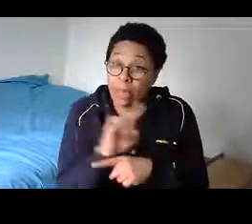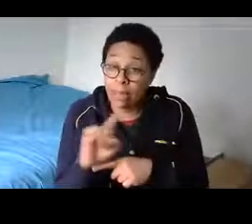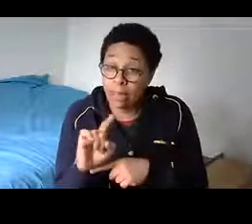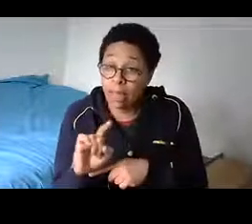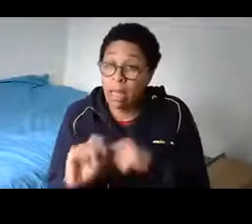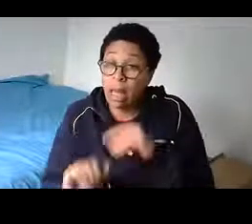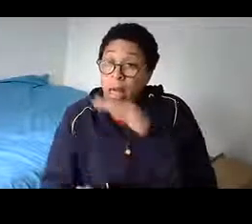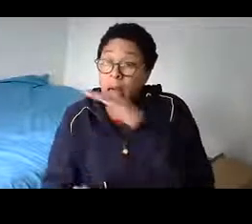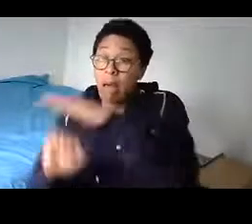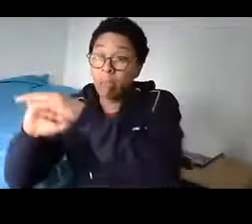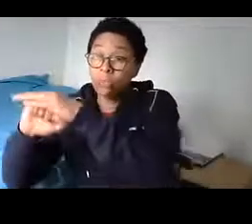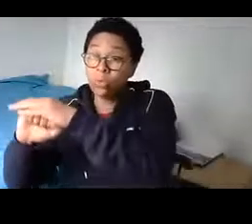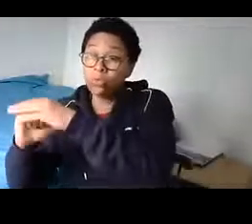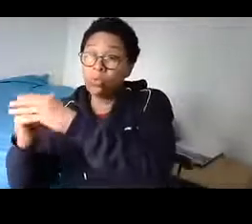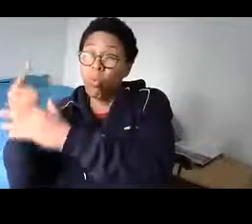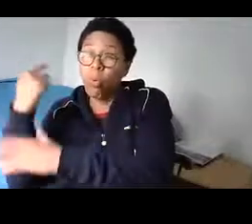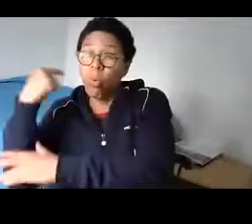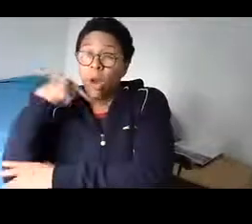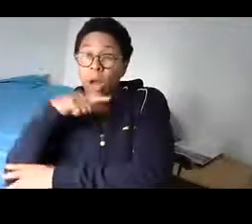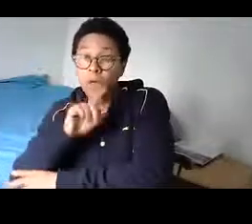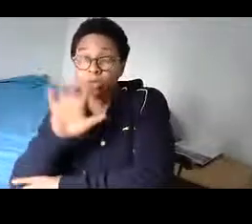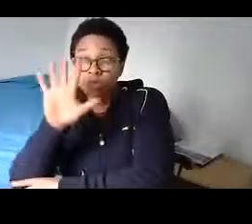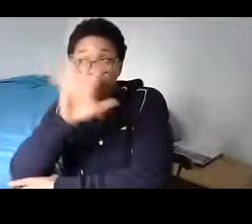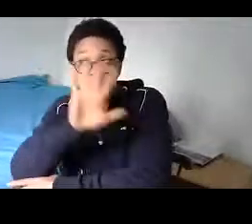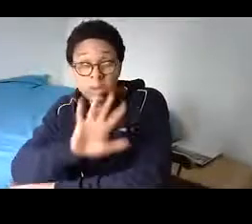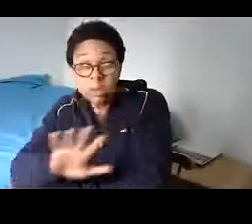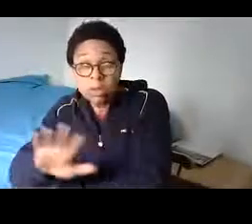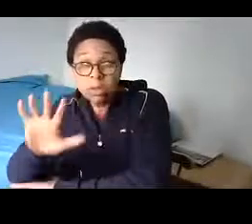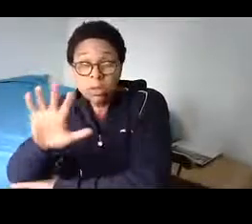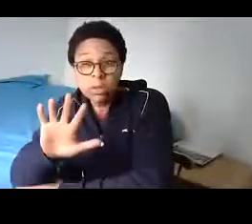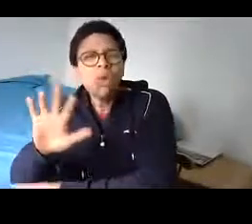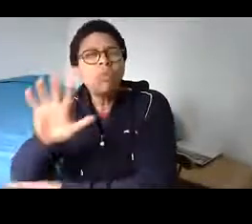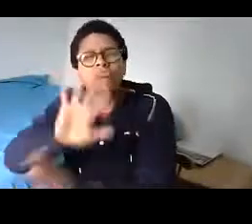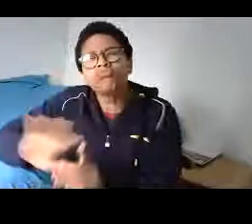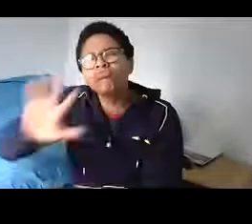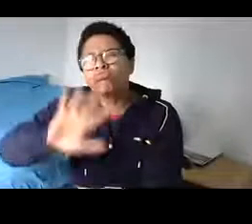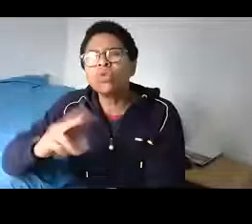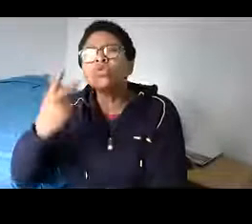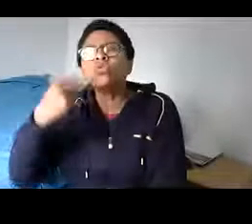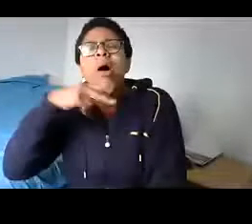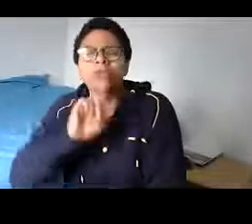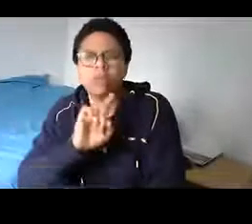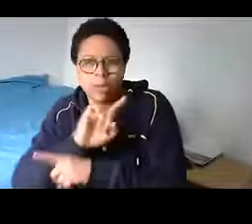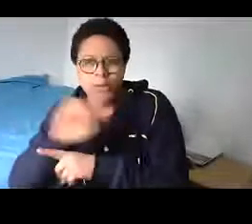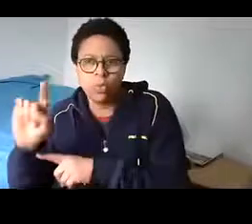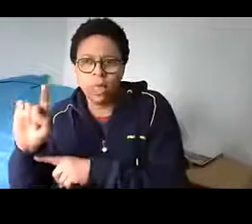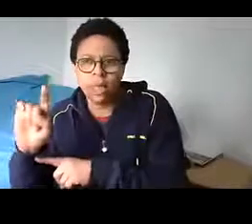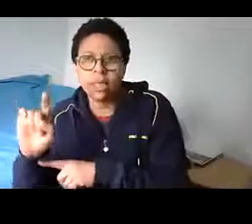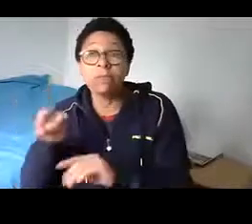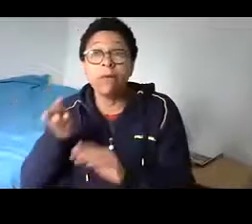100 and like around £200 a week for older people.